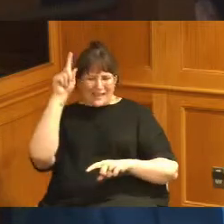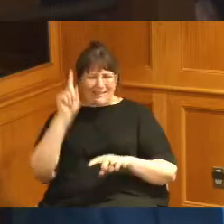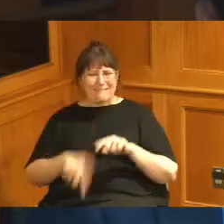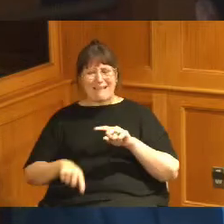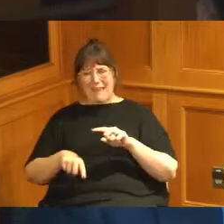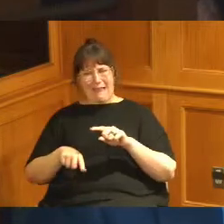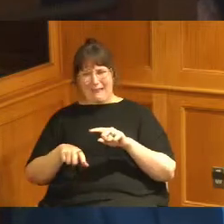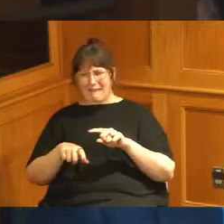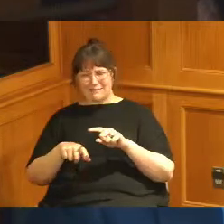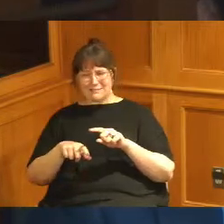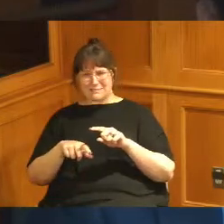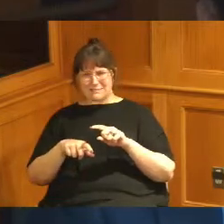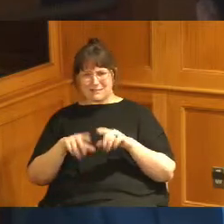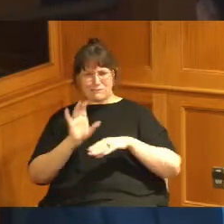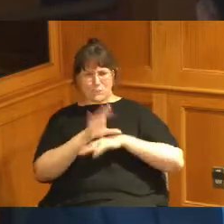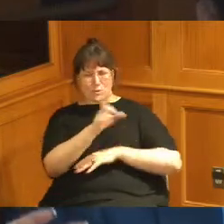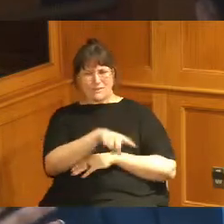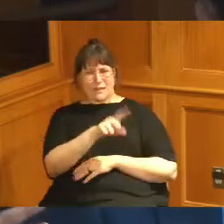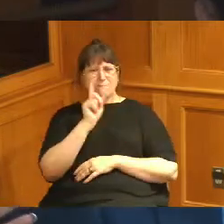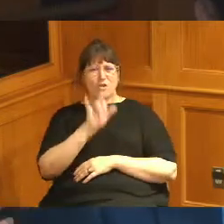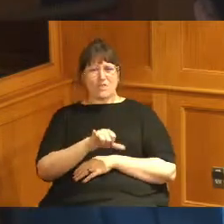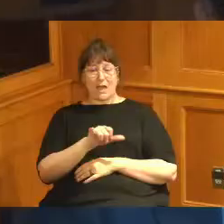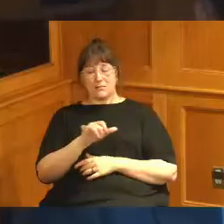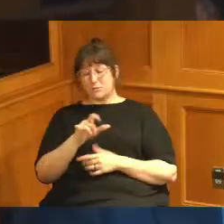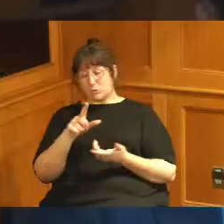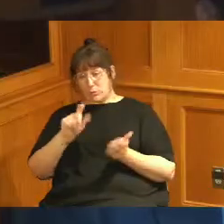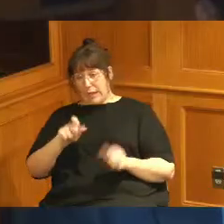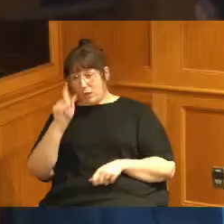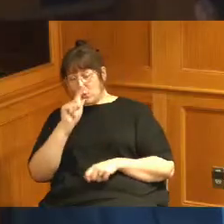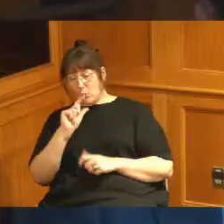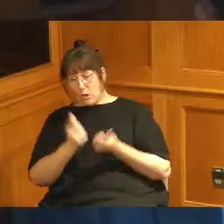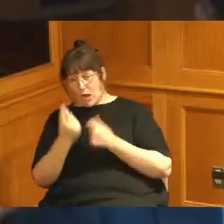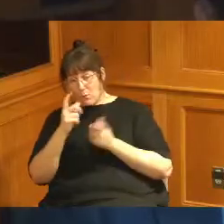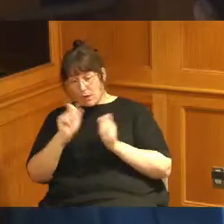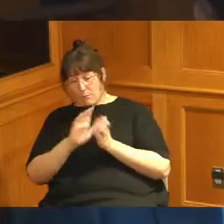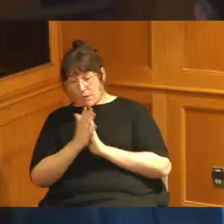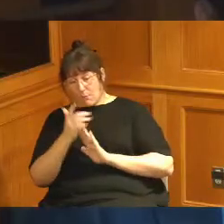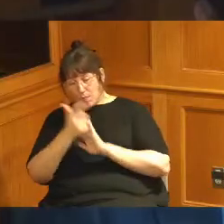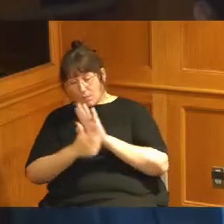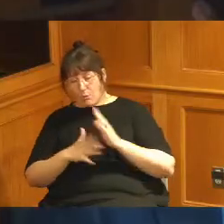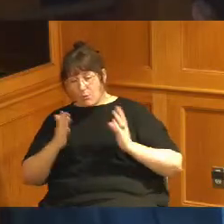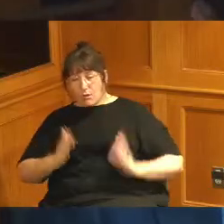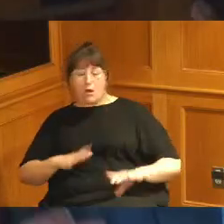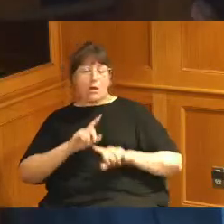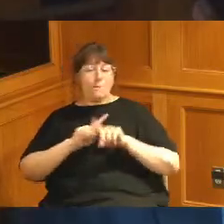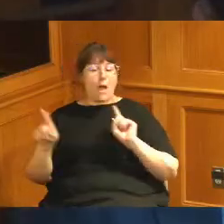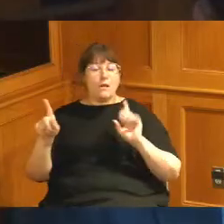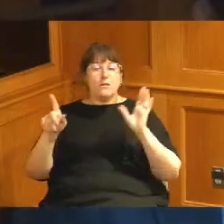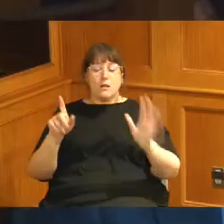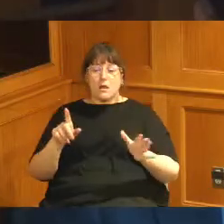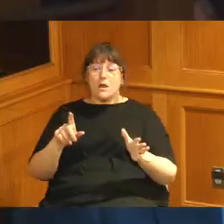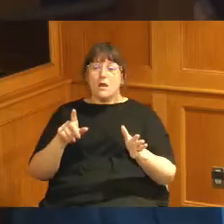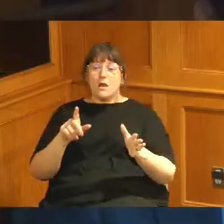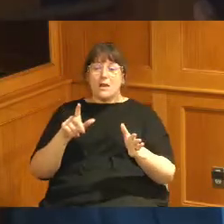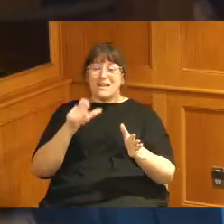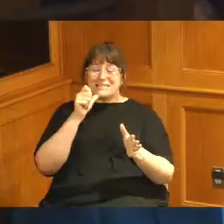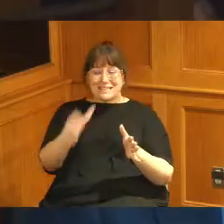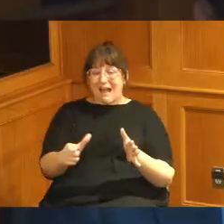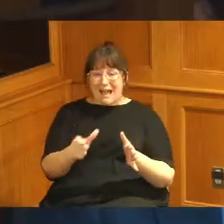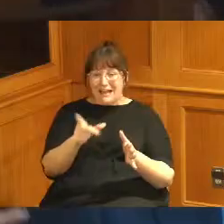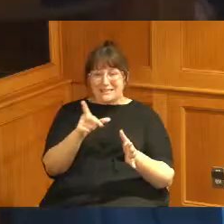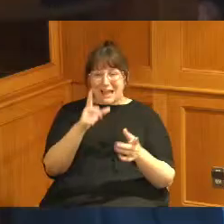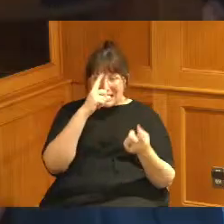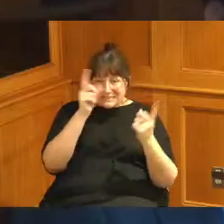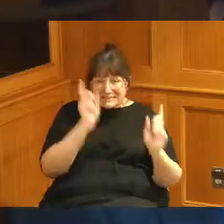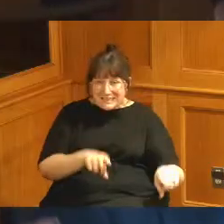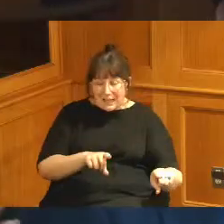can Google it now, so everybody can be a lawyer. It says it's unenforceable, it's not binding, and it's not a deal. So to